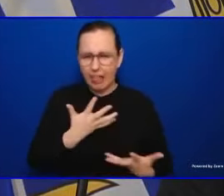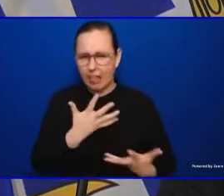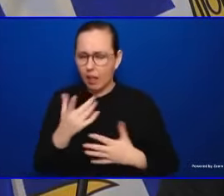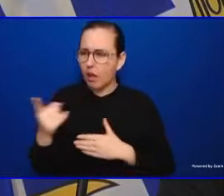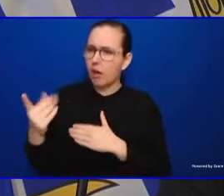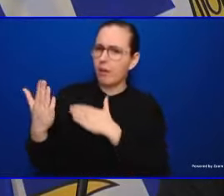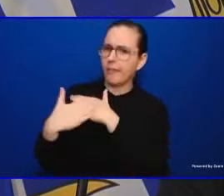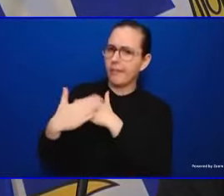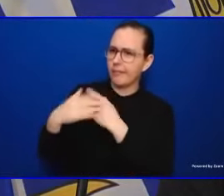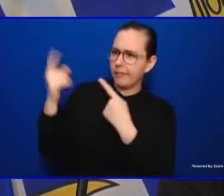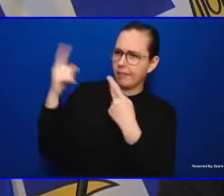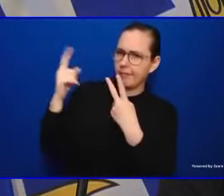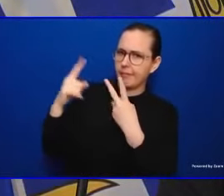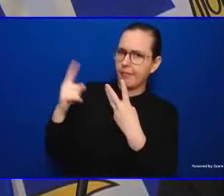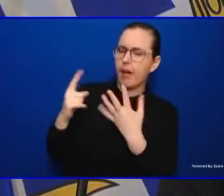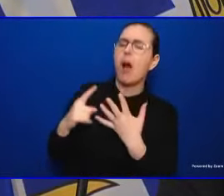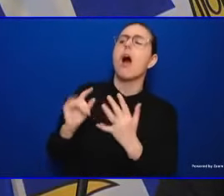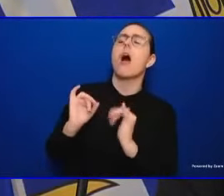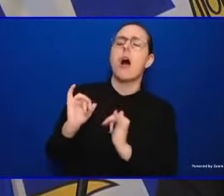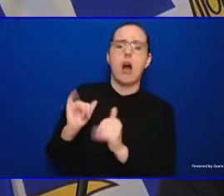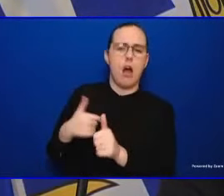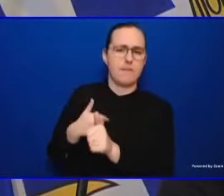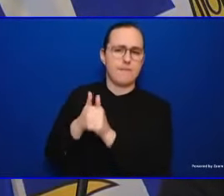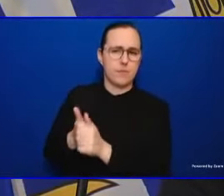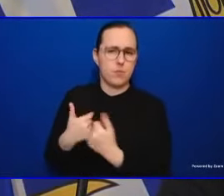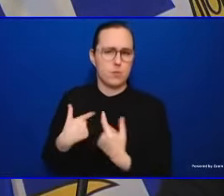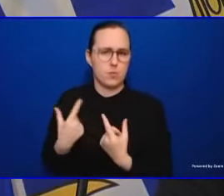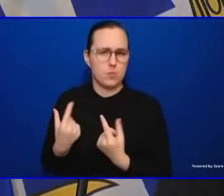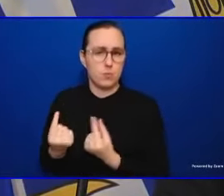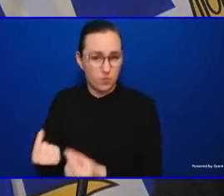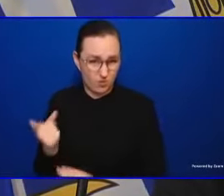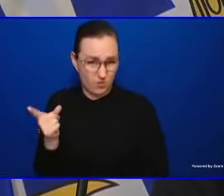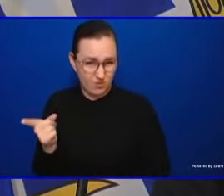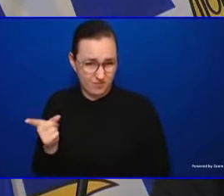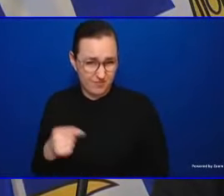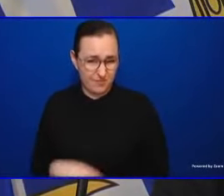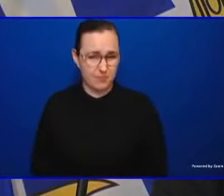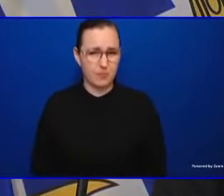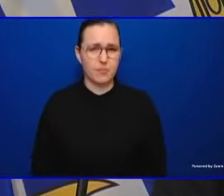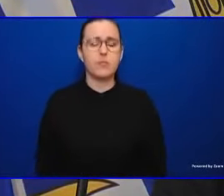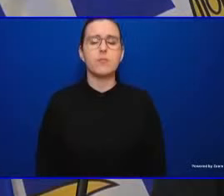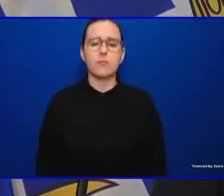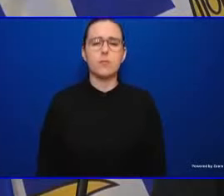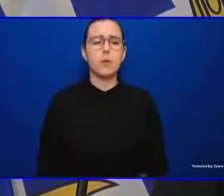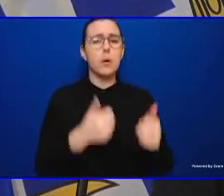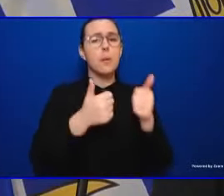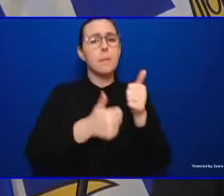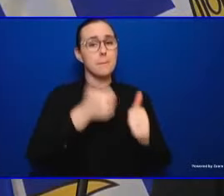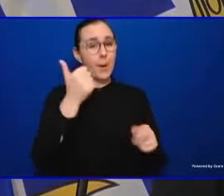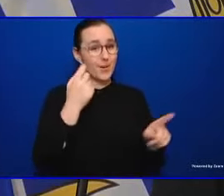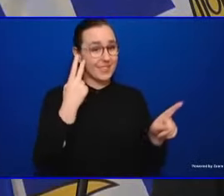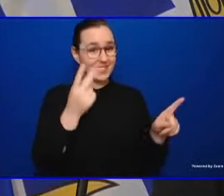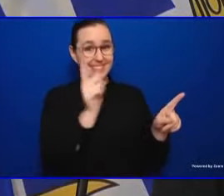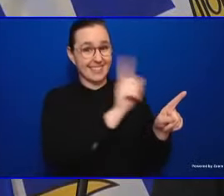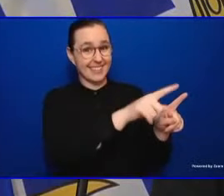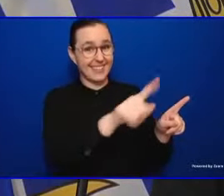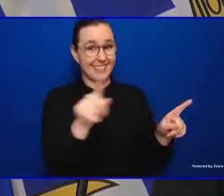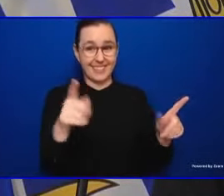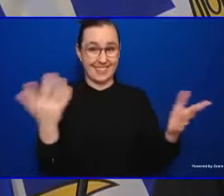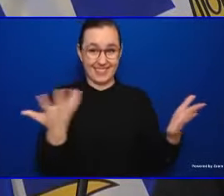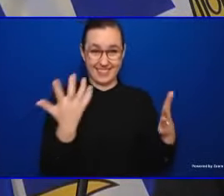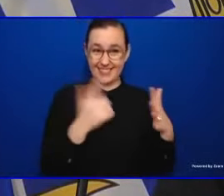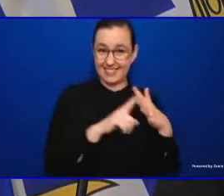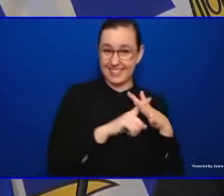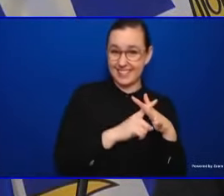most people, we are seeing now with this new strain that the onset of illness is within a very short period of time after exposure,